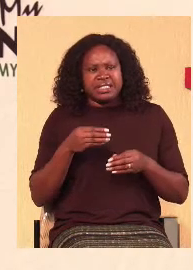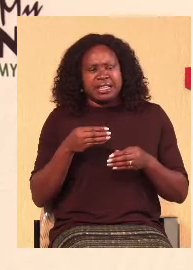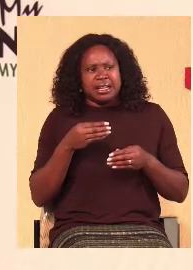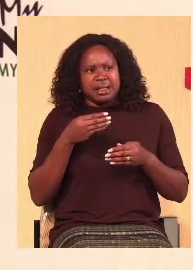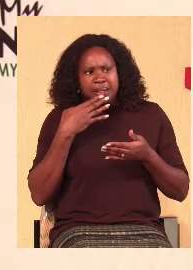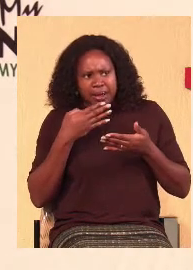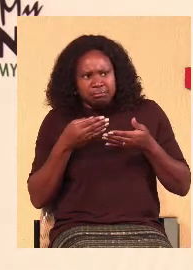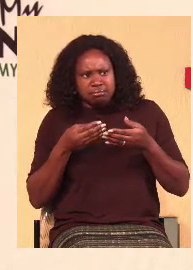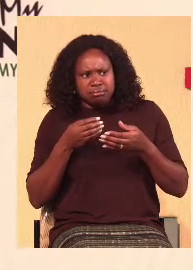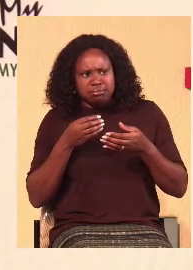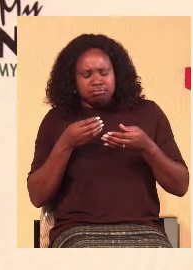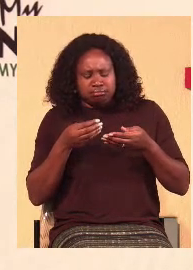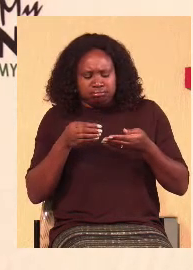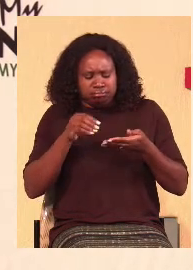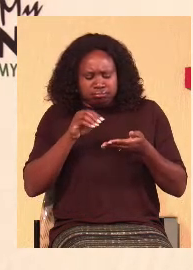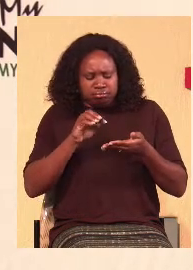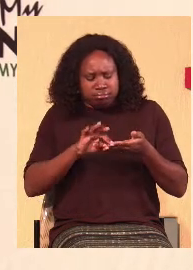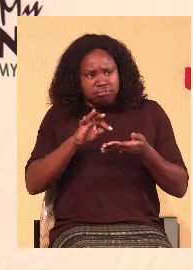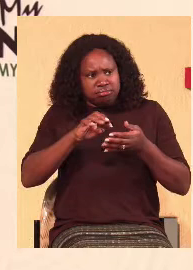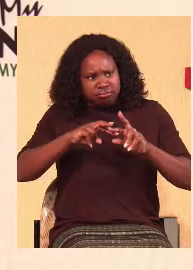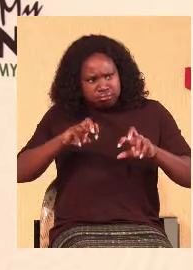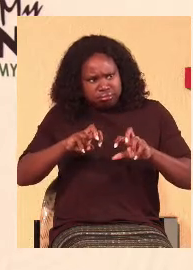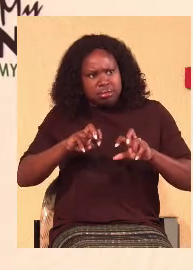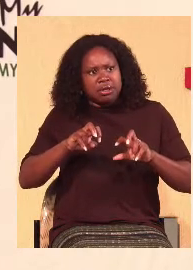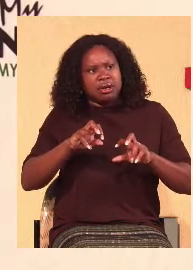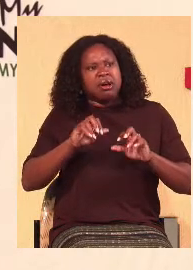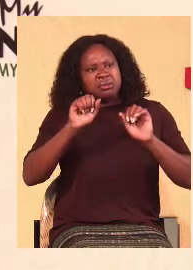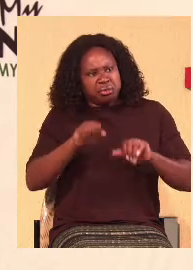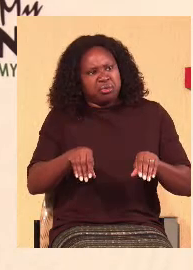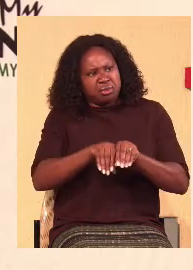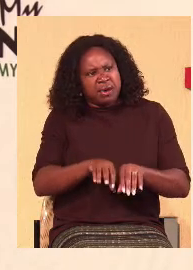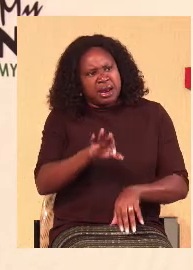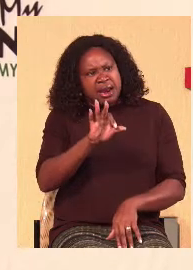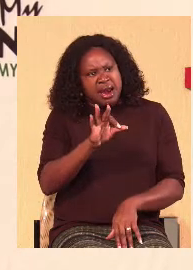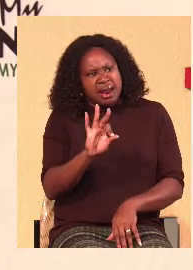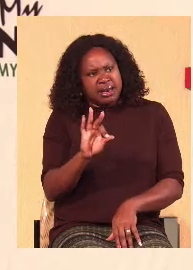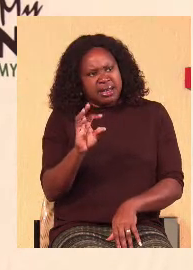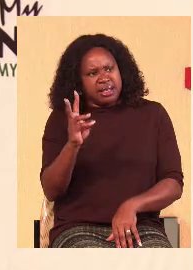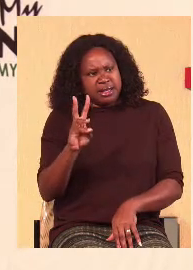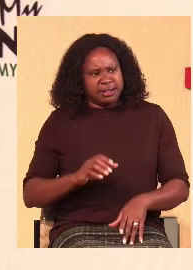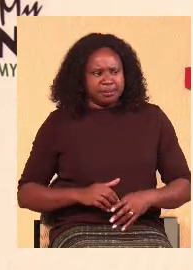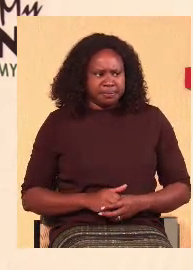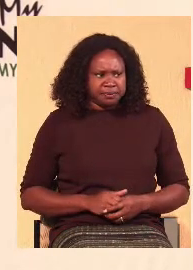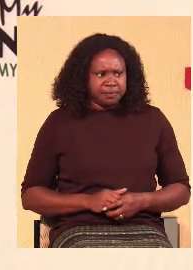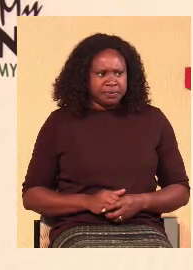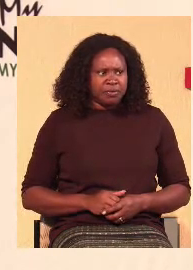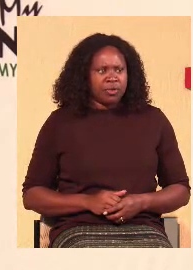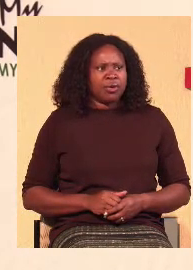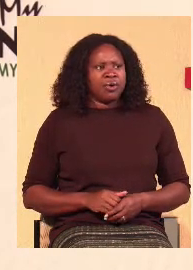much currently is because of 2 things. Number one, the criteria we have put up.